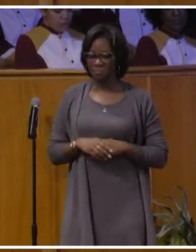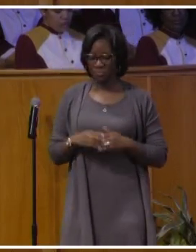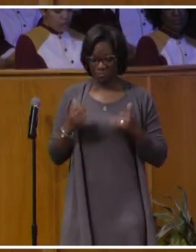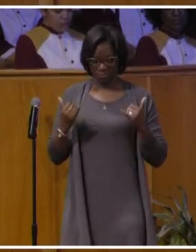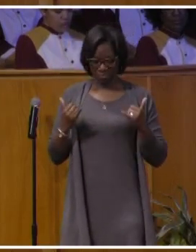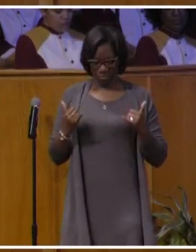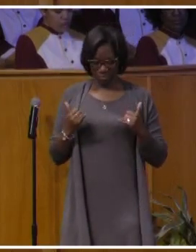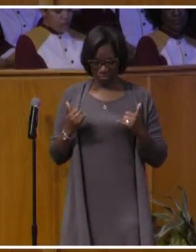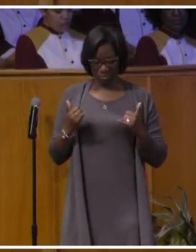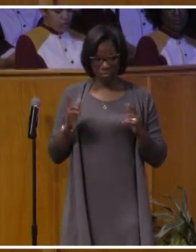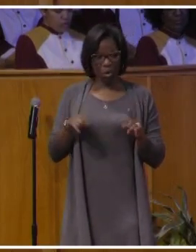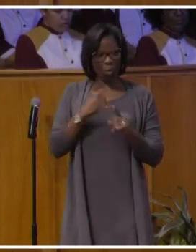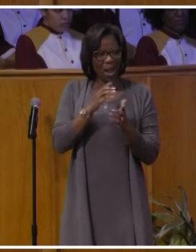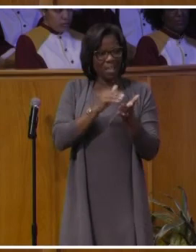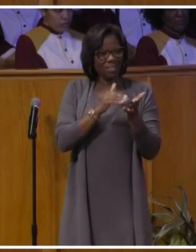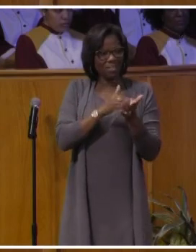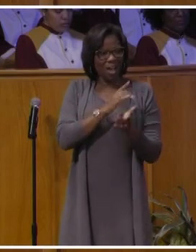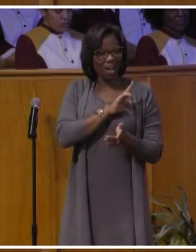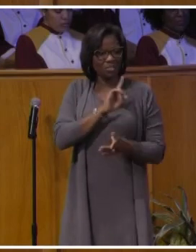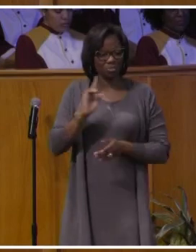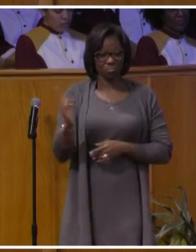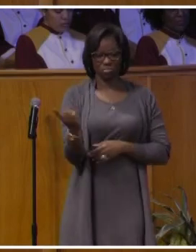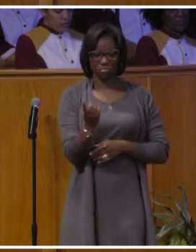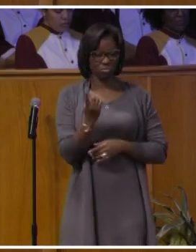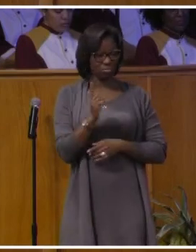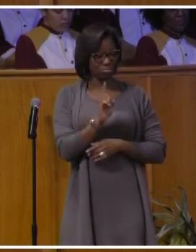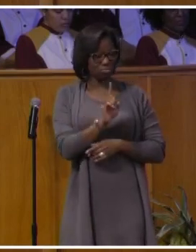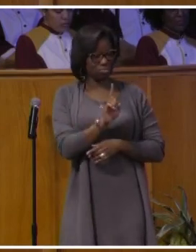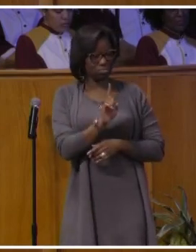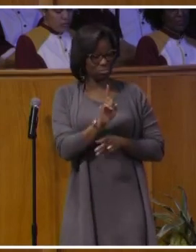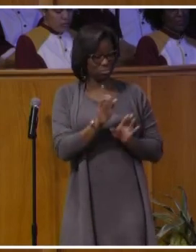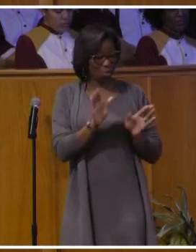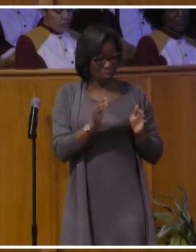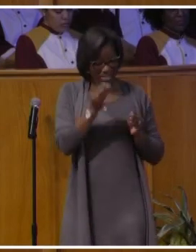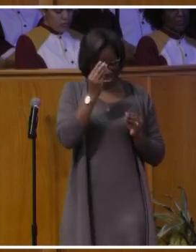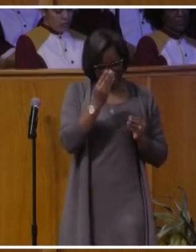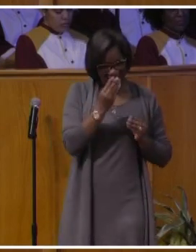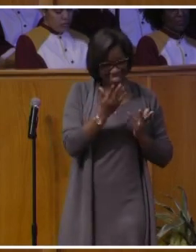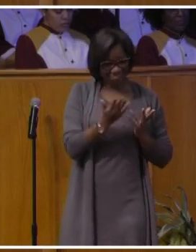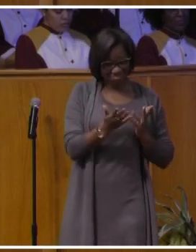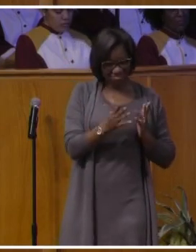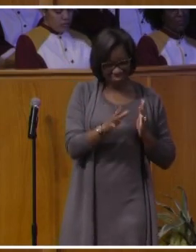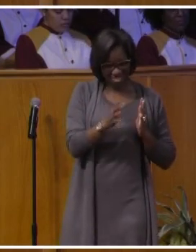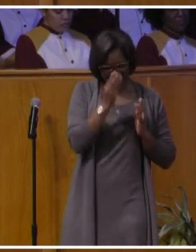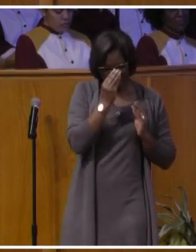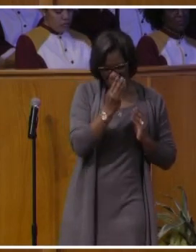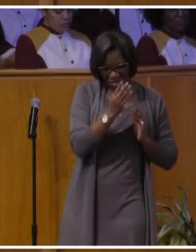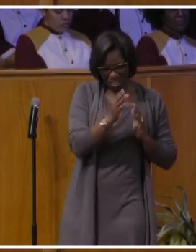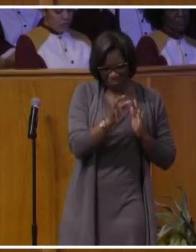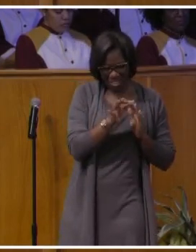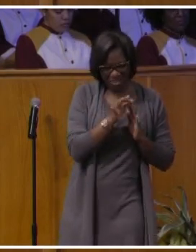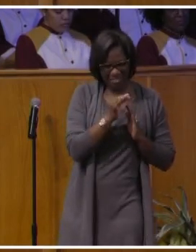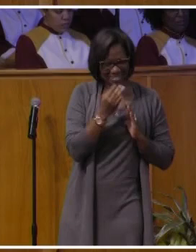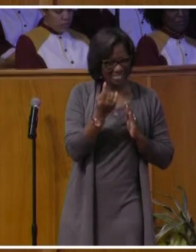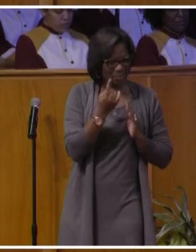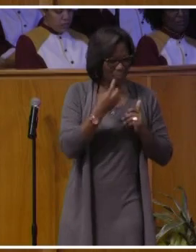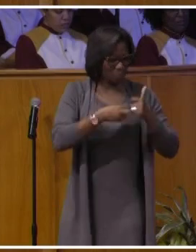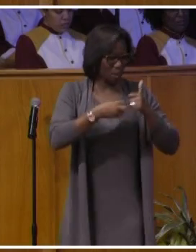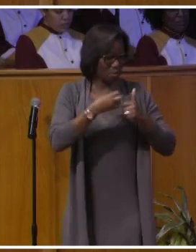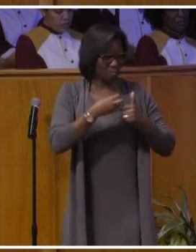When the doctor comes back in the room, says, "I found something," do you trust